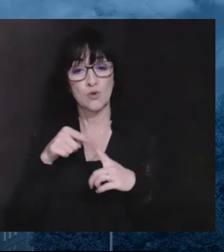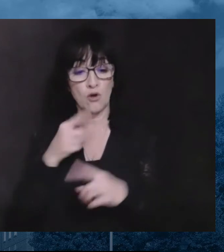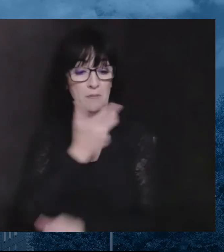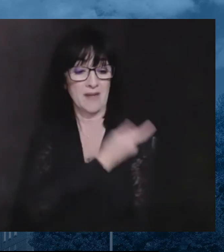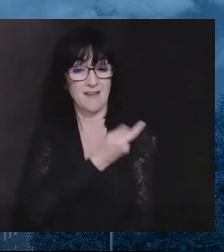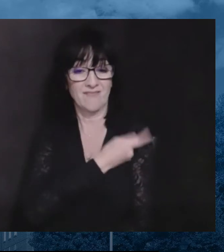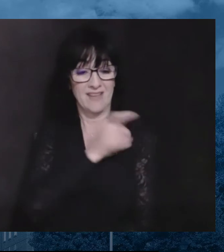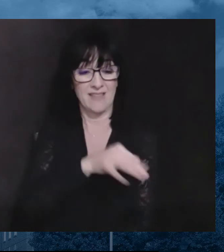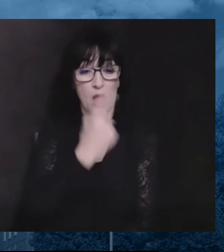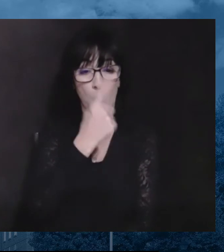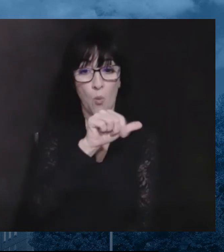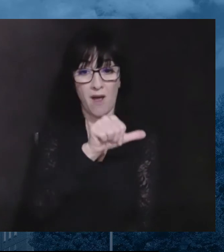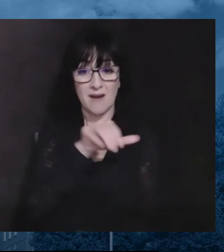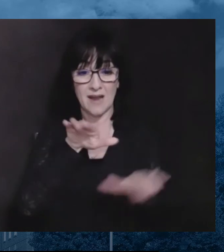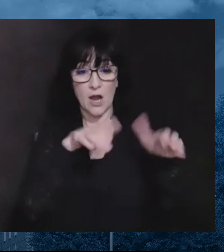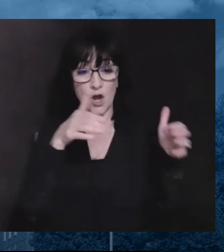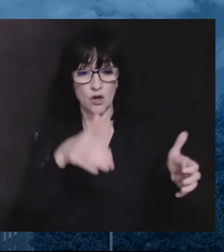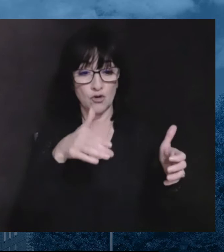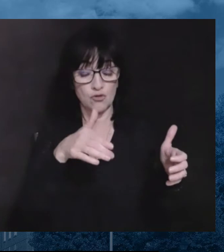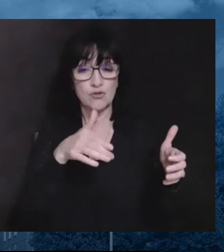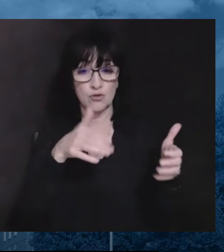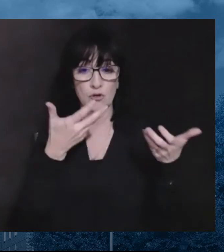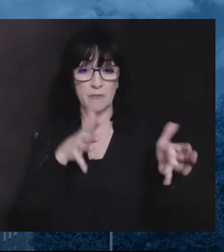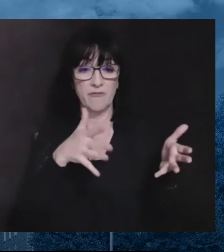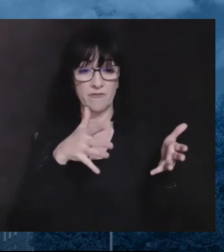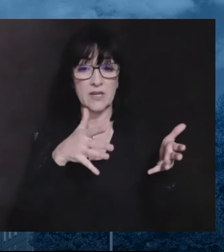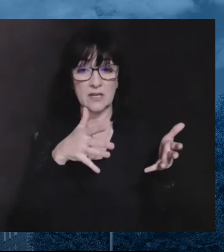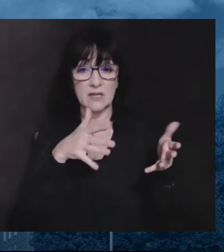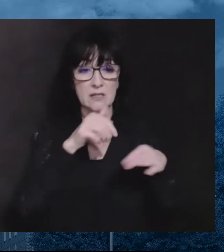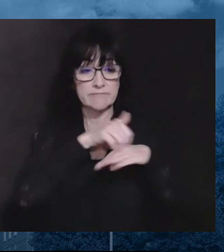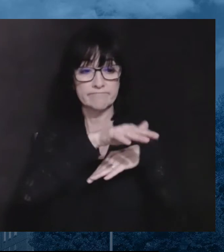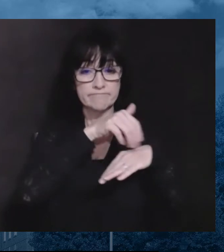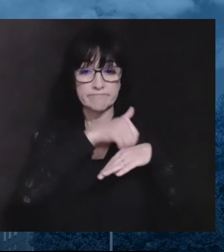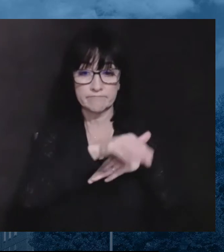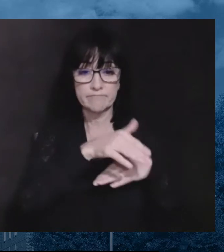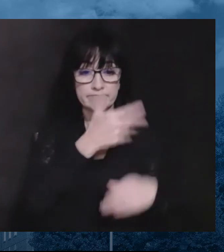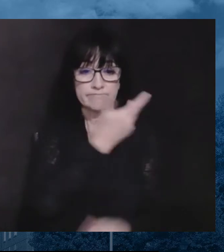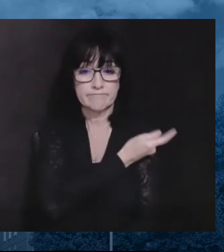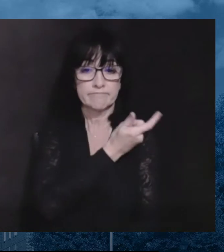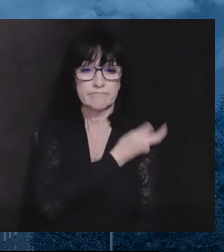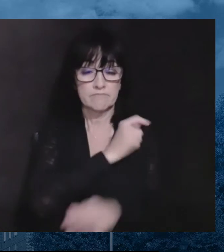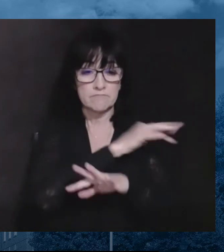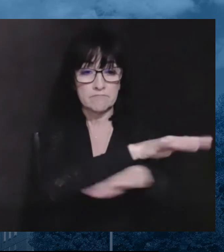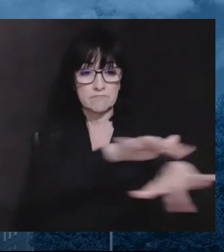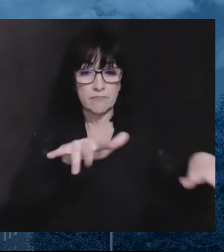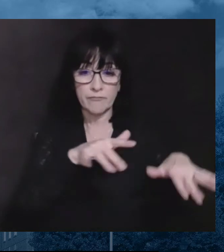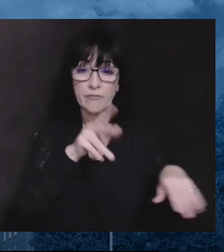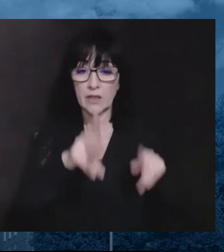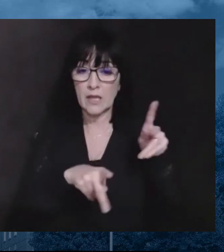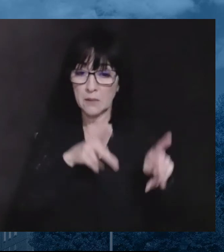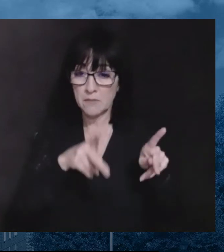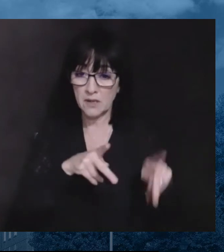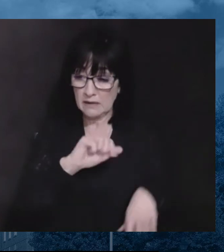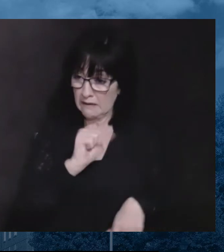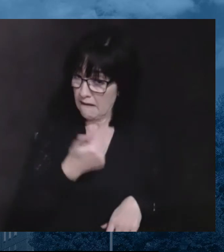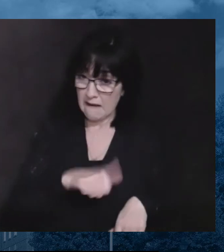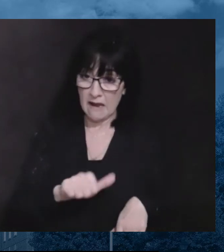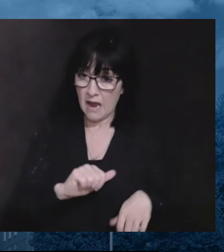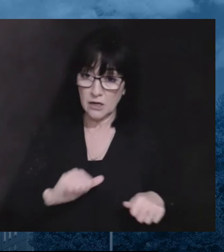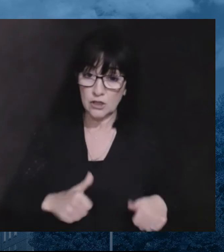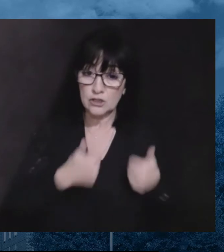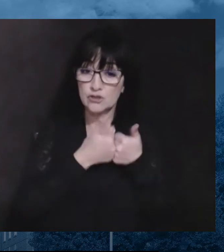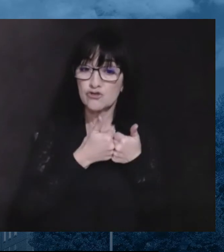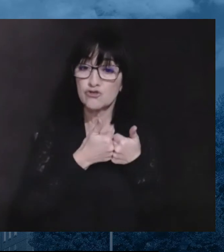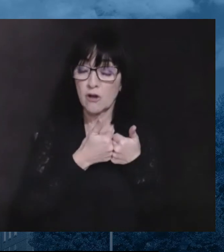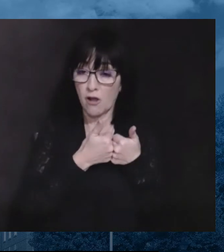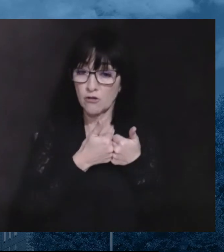1A group, are there any challenges coming up, particularly with frontline healthcare workers that maybe are not